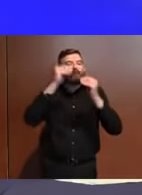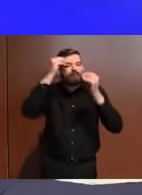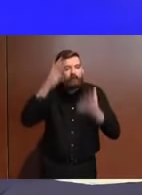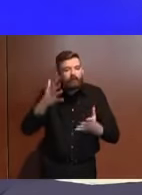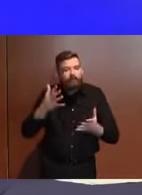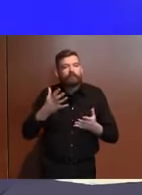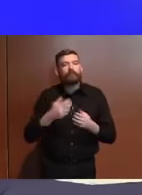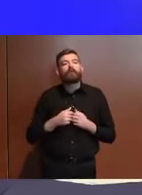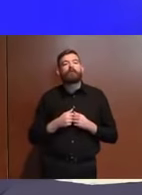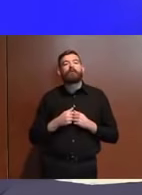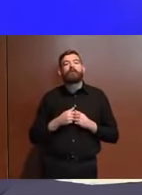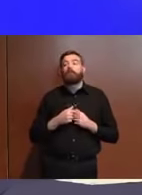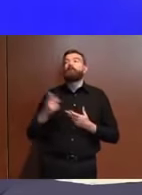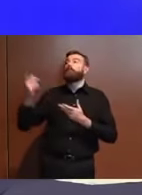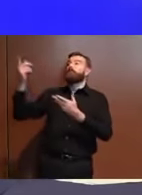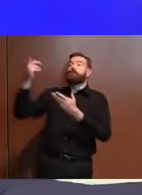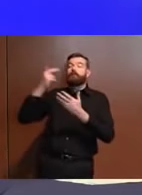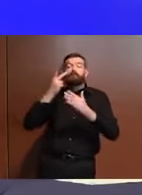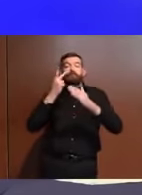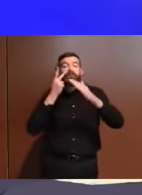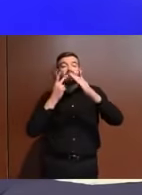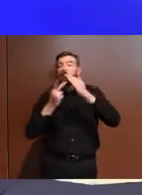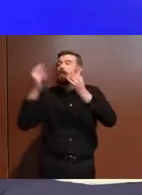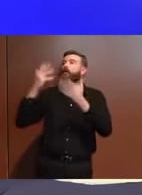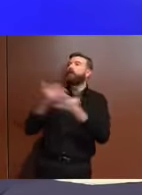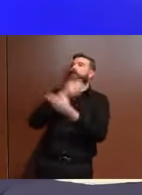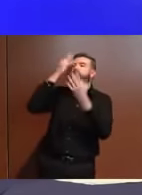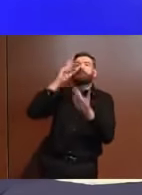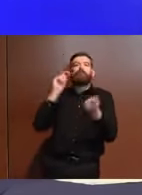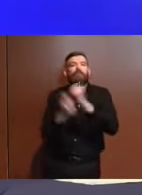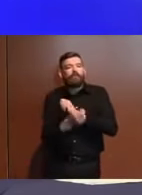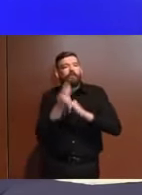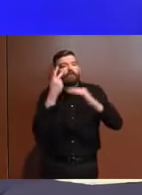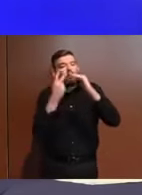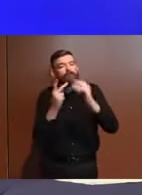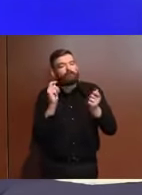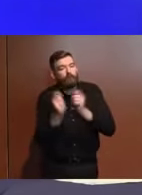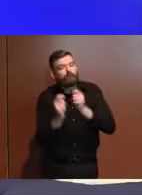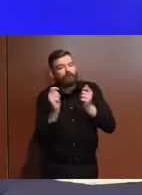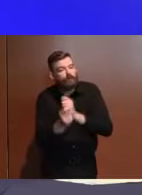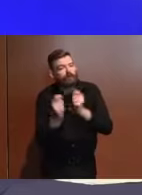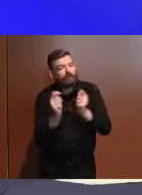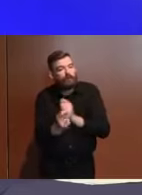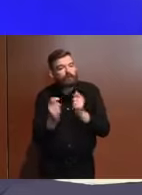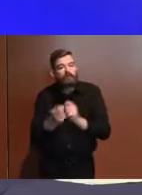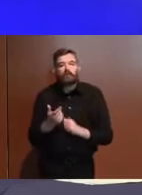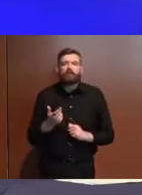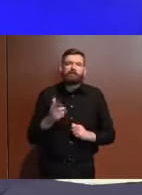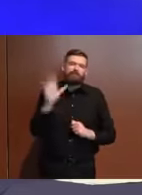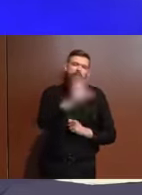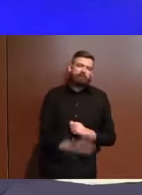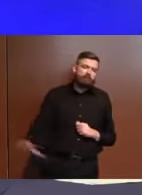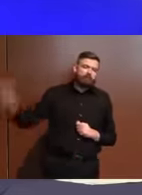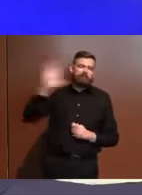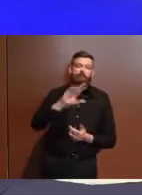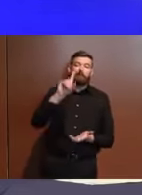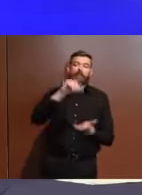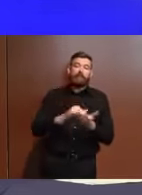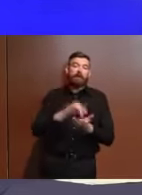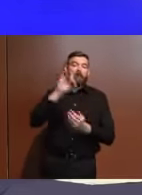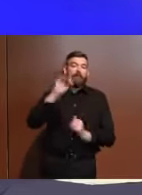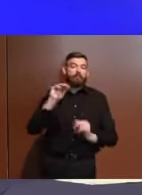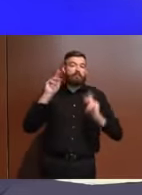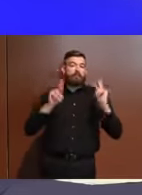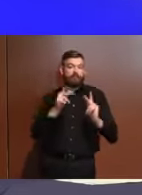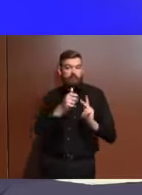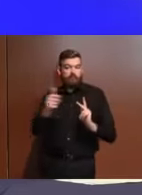if I may, Judy. Mm-hmm. 1,080 positive persons in a hospital bed as of yesterday afternoon,